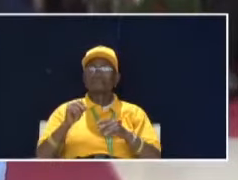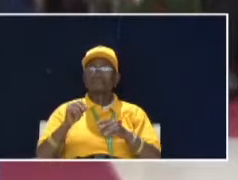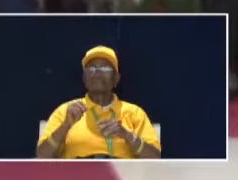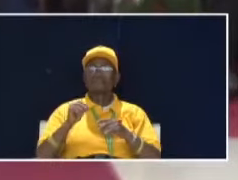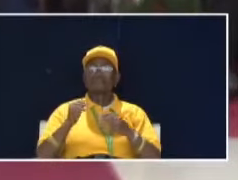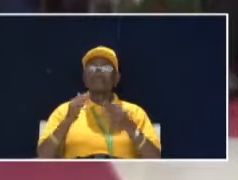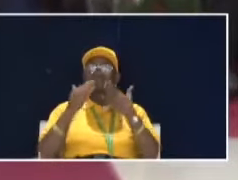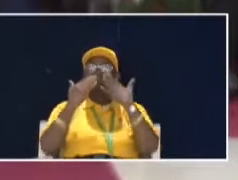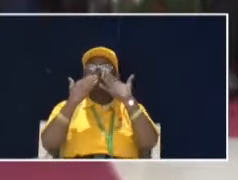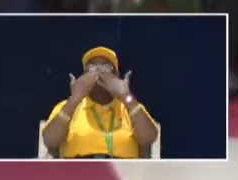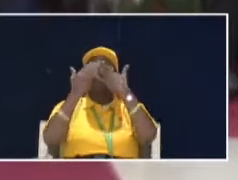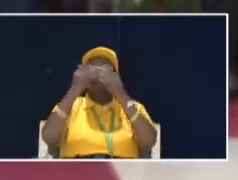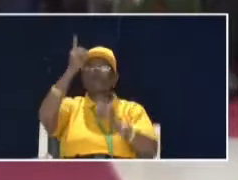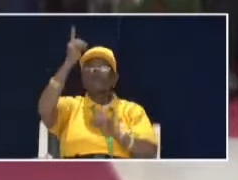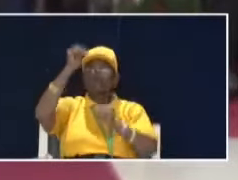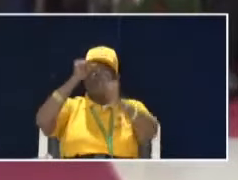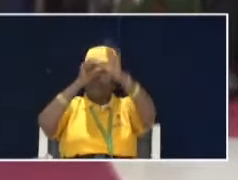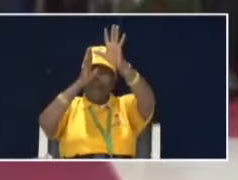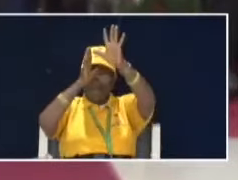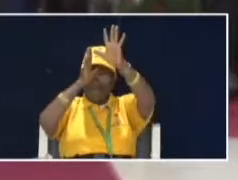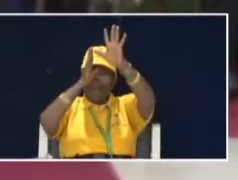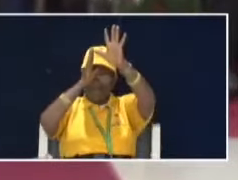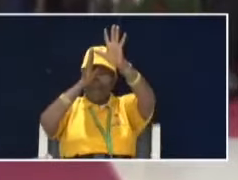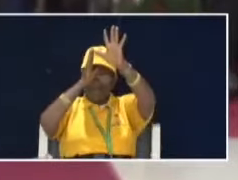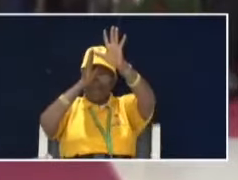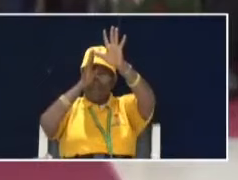Thank you, Daddy.